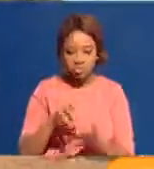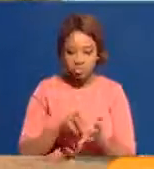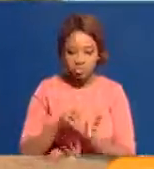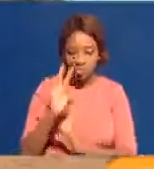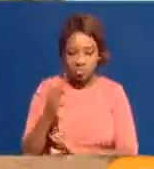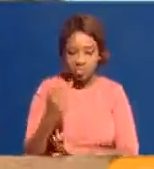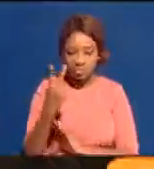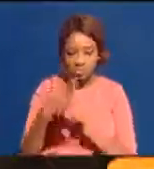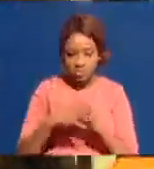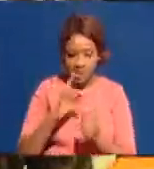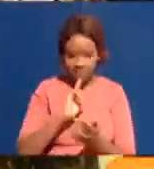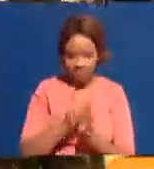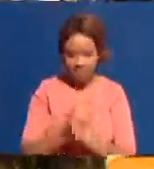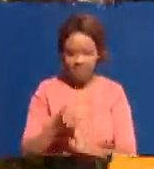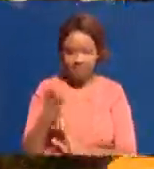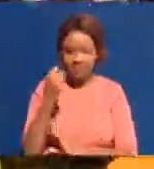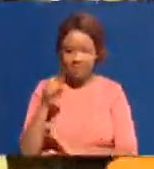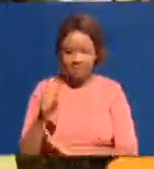of